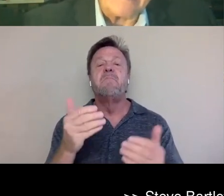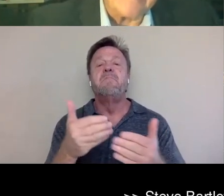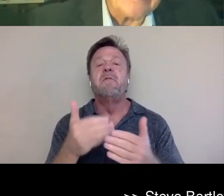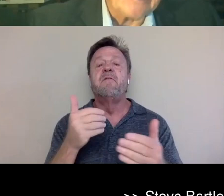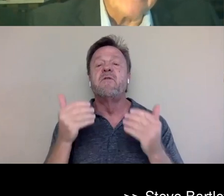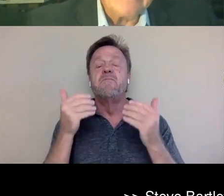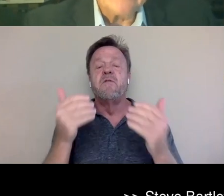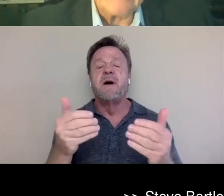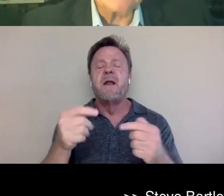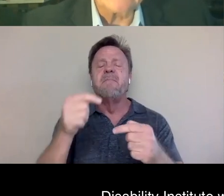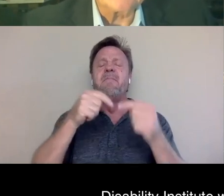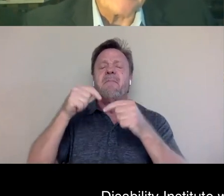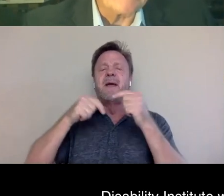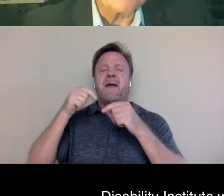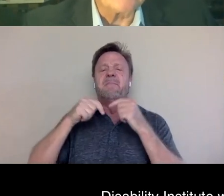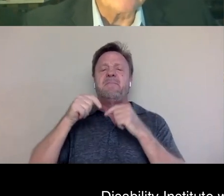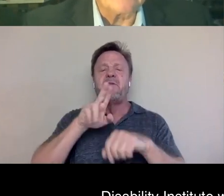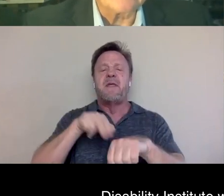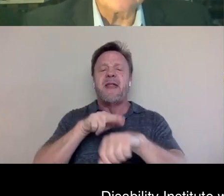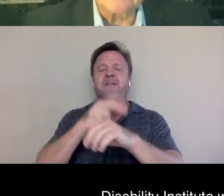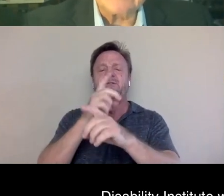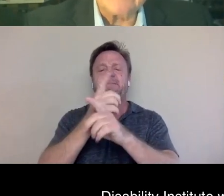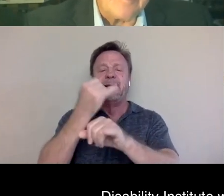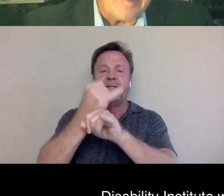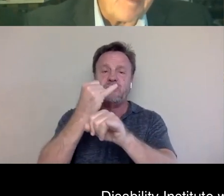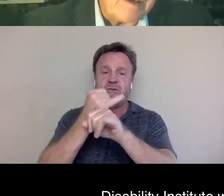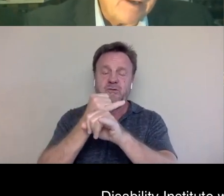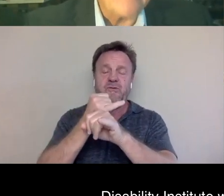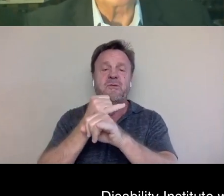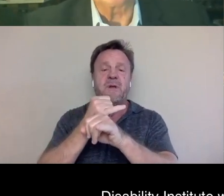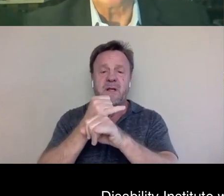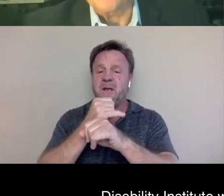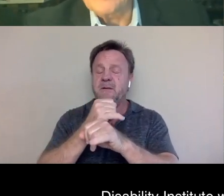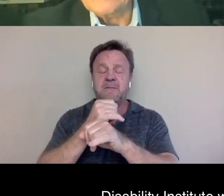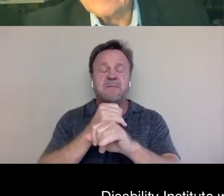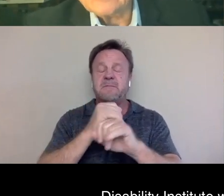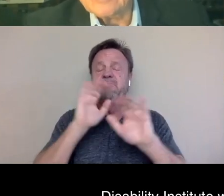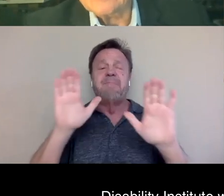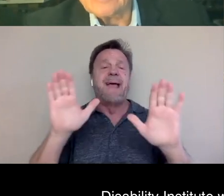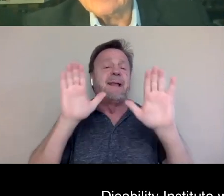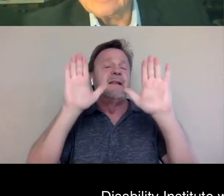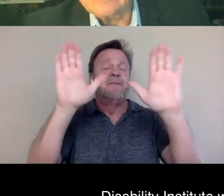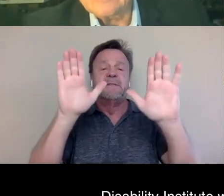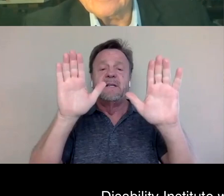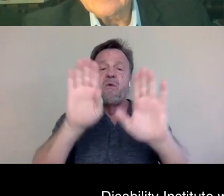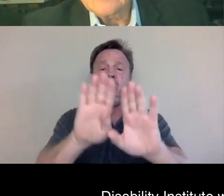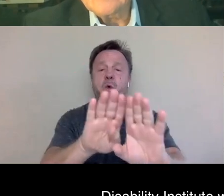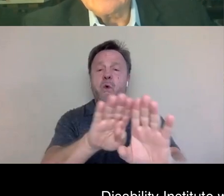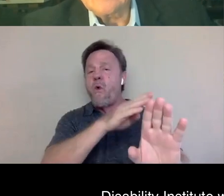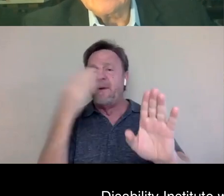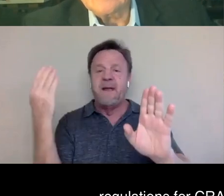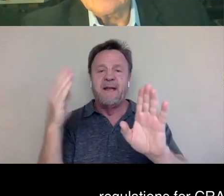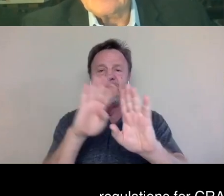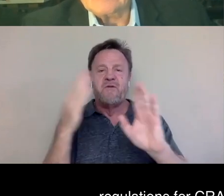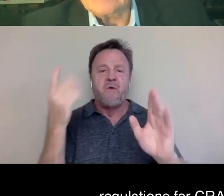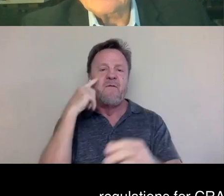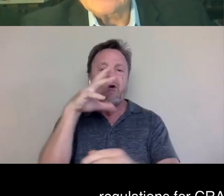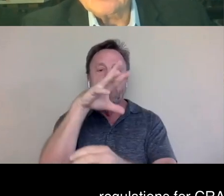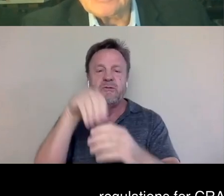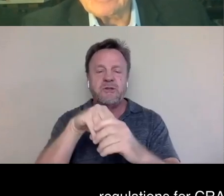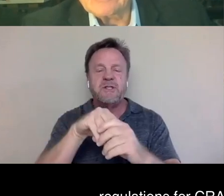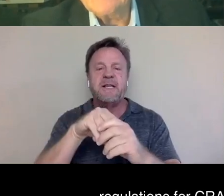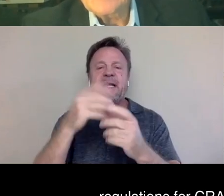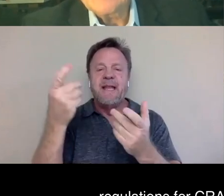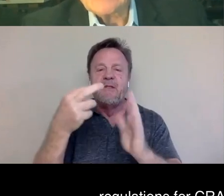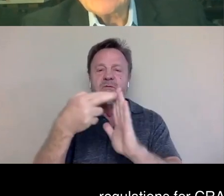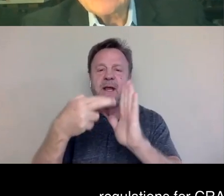to back up to the National Disability Institute was just magnificent in opening this door to get included in the regulations